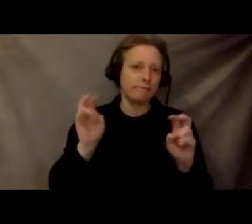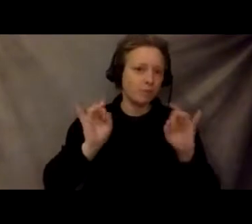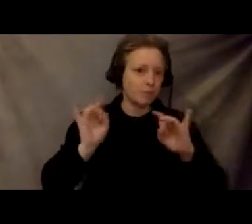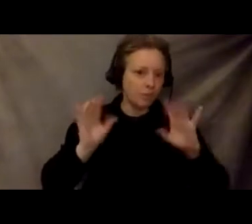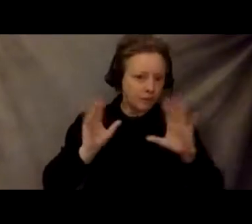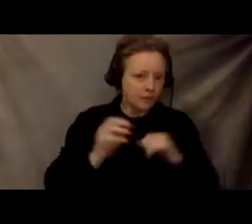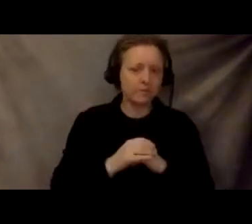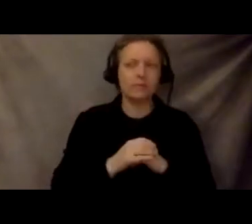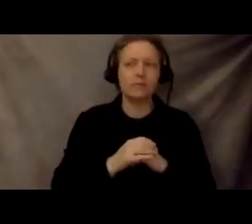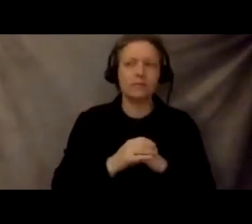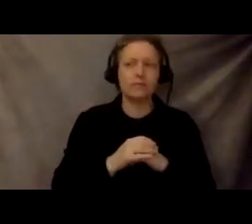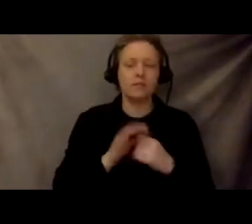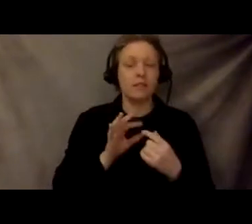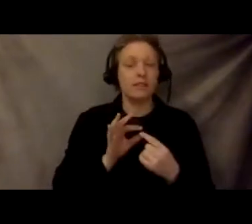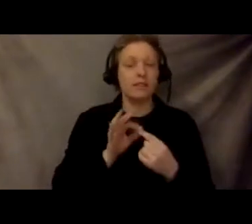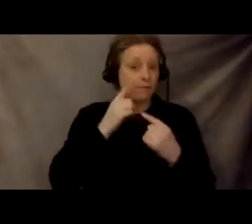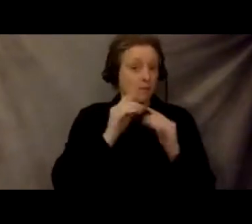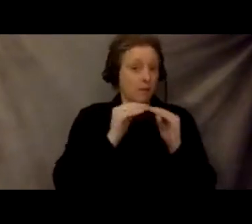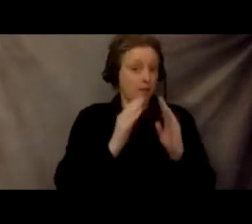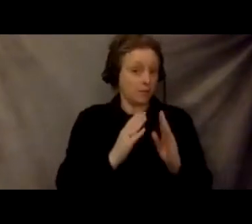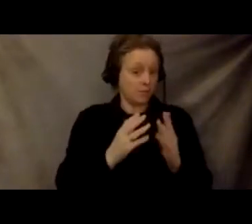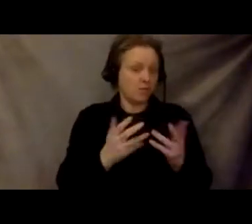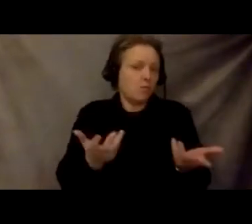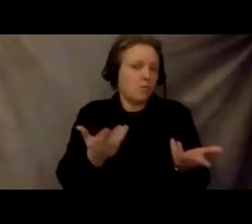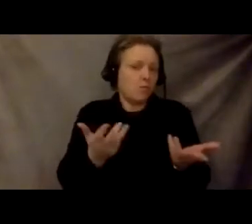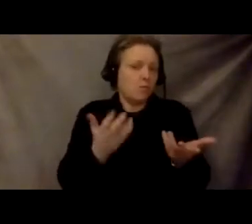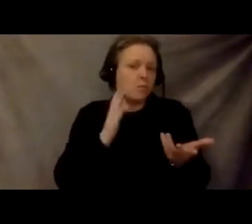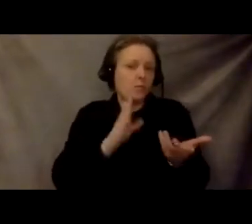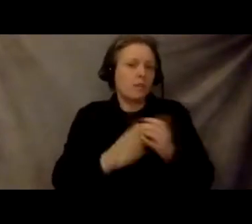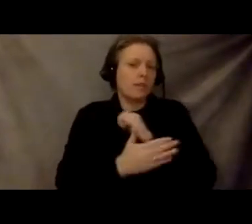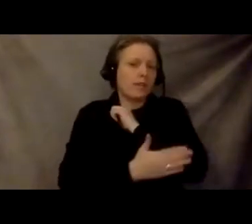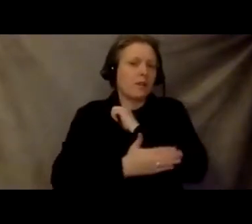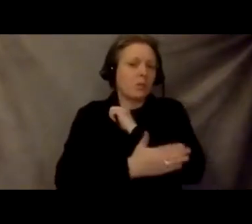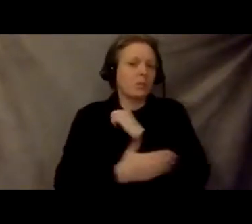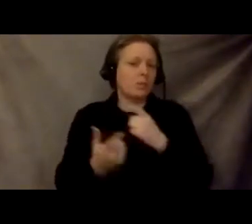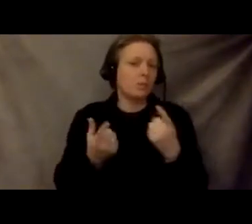I mean, do you think, is there any plan for mental health help?